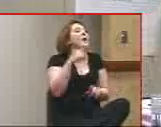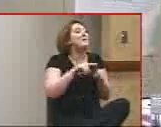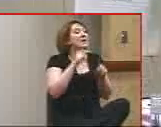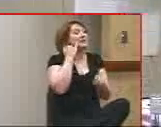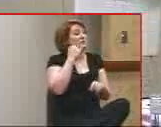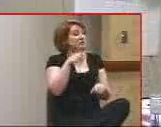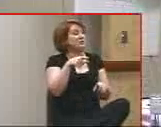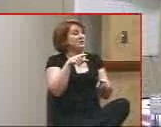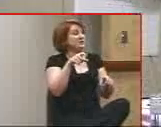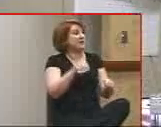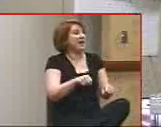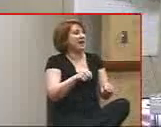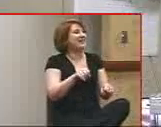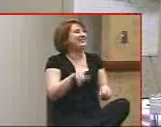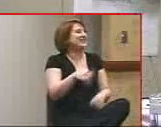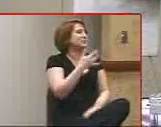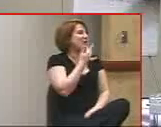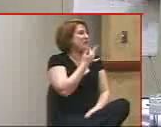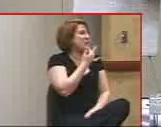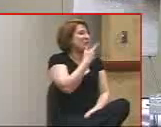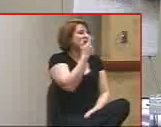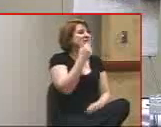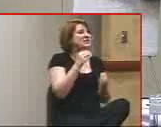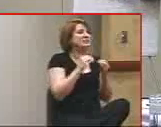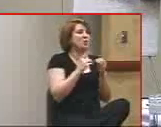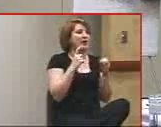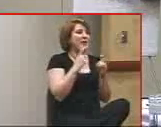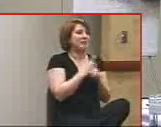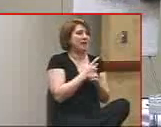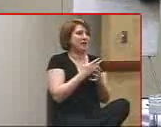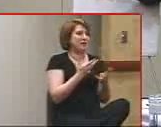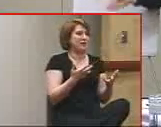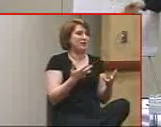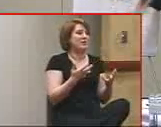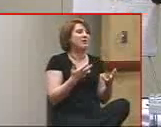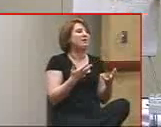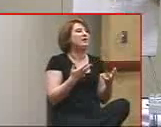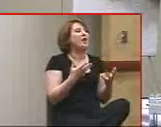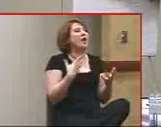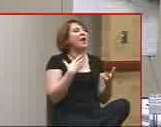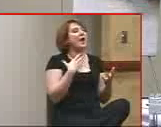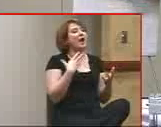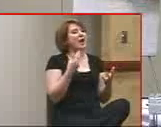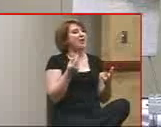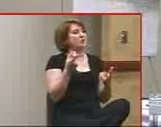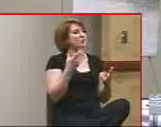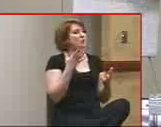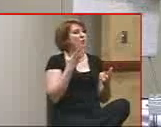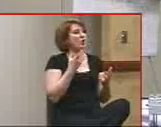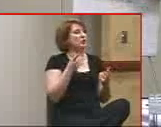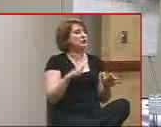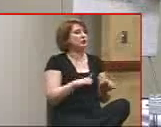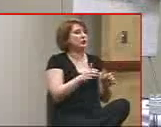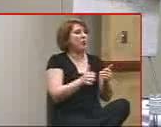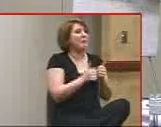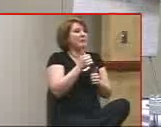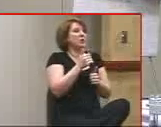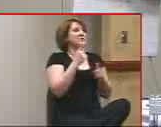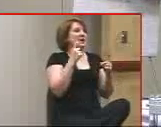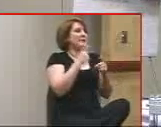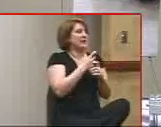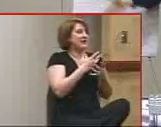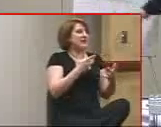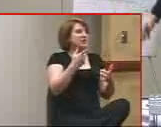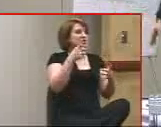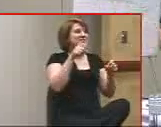that's preferable to the other one because it's a more complicated thing. And you'd like her to do the most complicated thing she's capable of